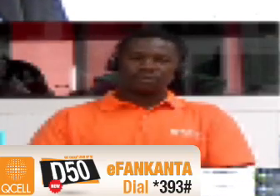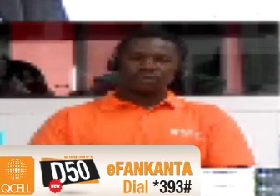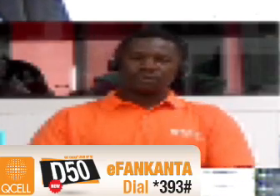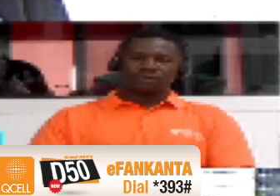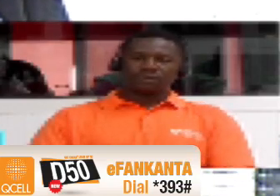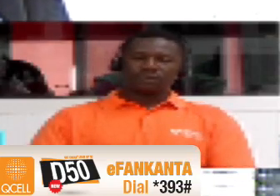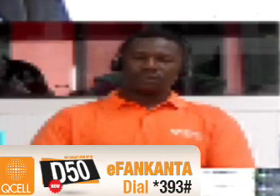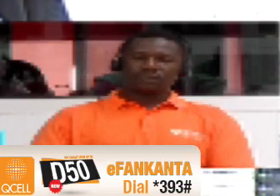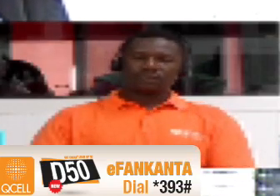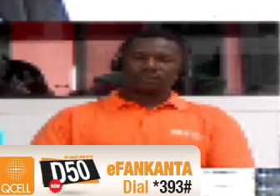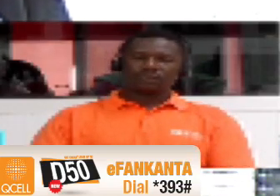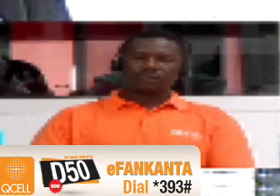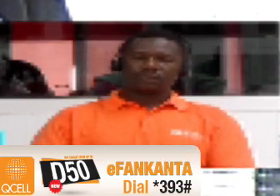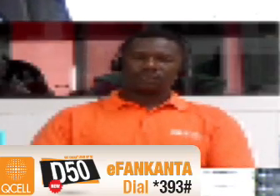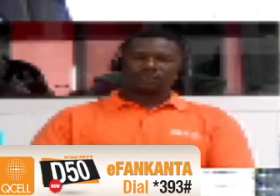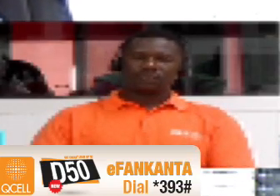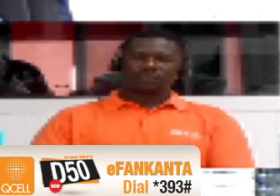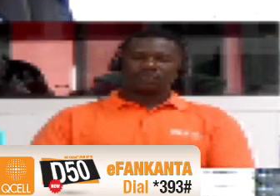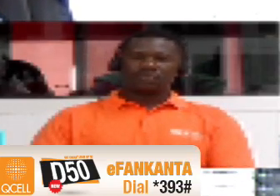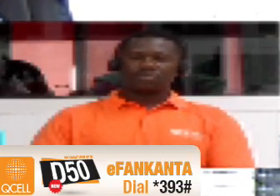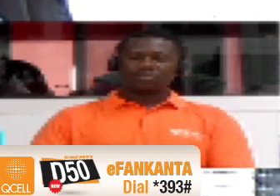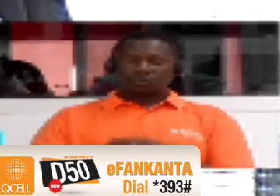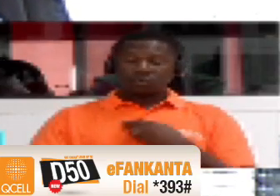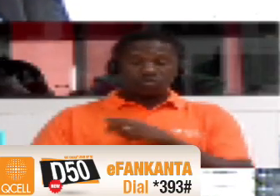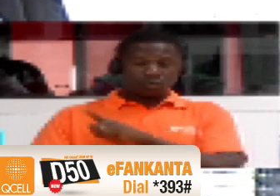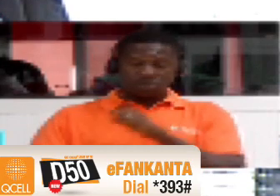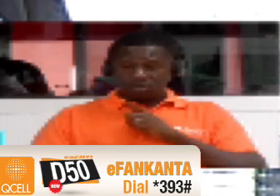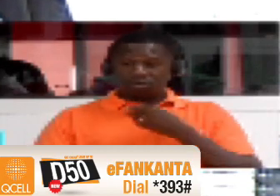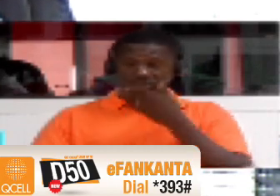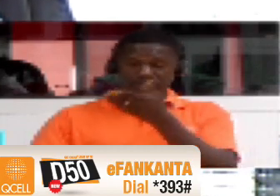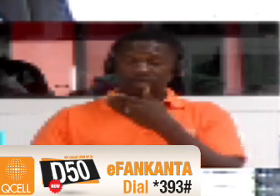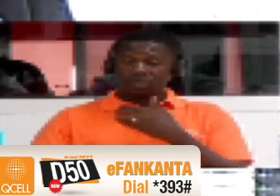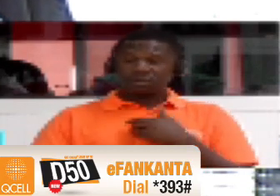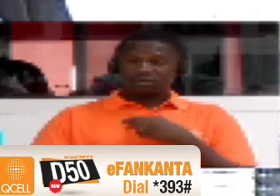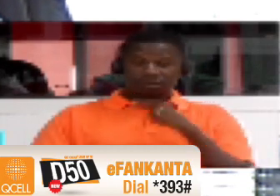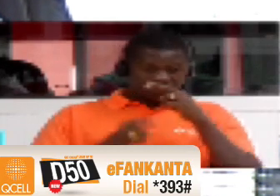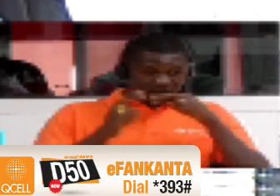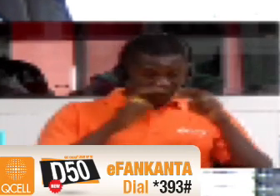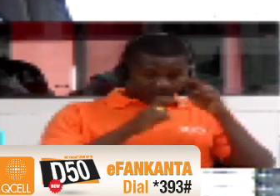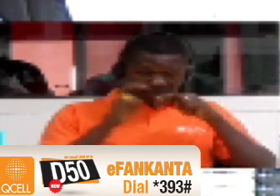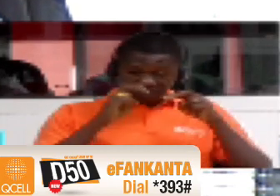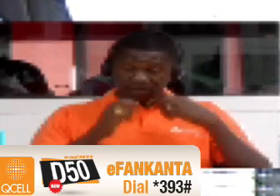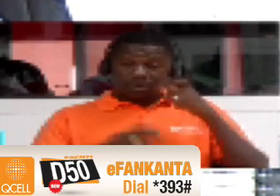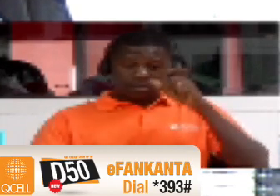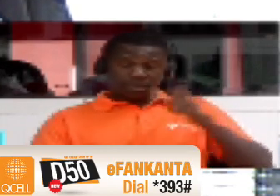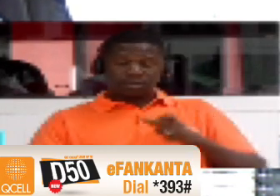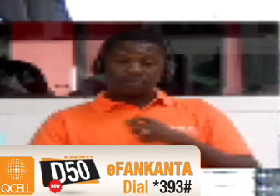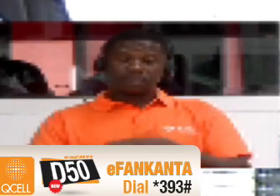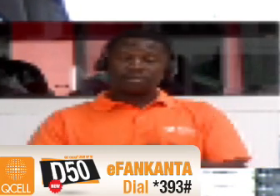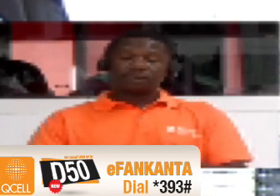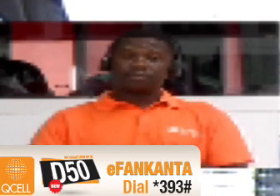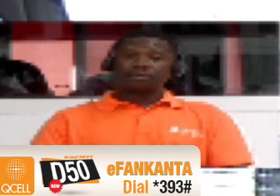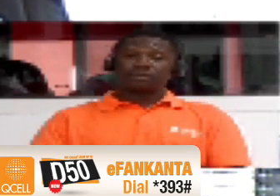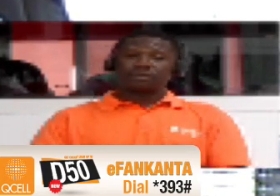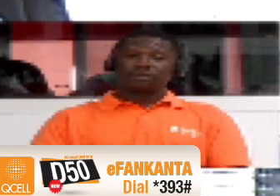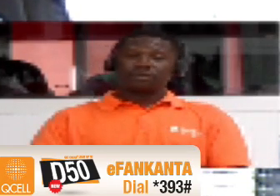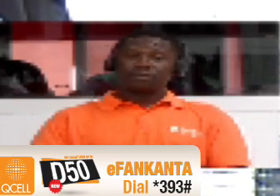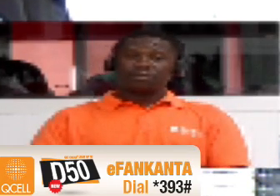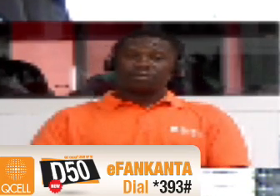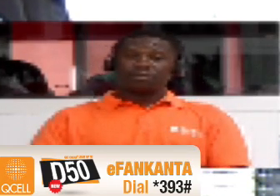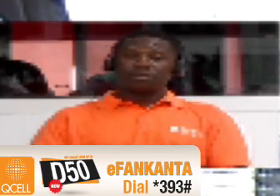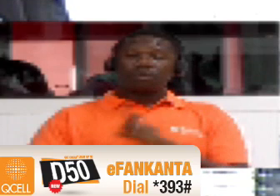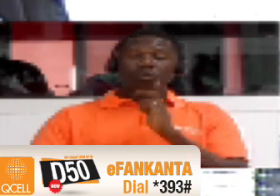Wombekela itola kulo kiskisilaldi. That we were going to be their intelligence officers. But I kabrintol nada